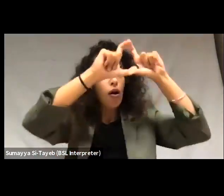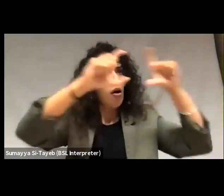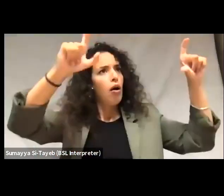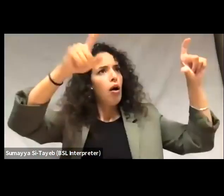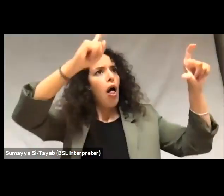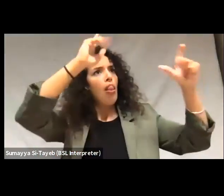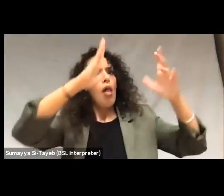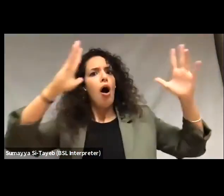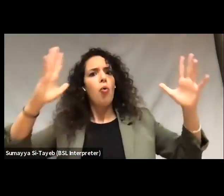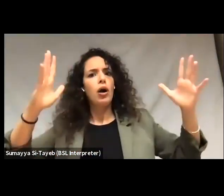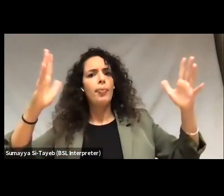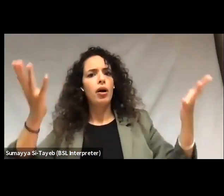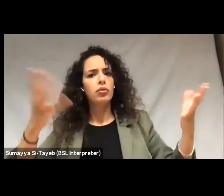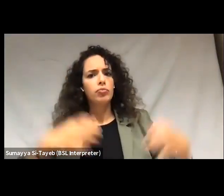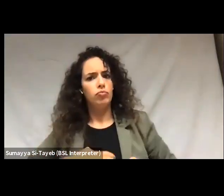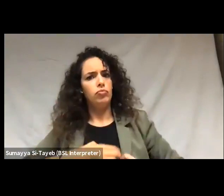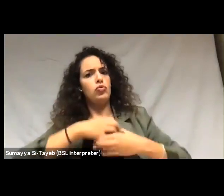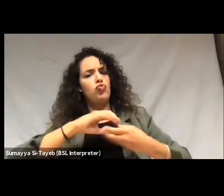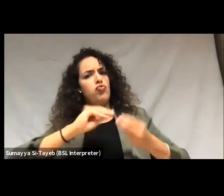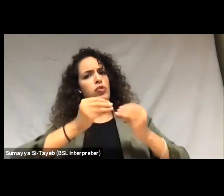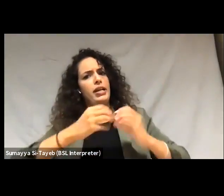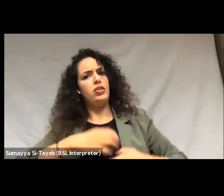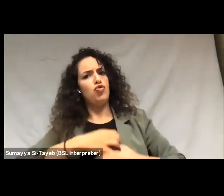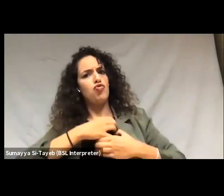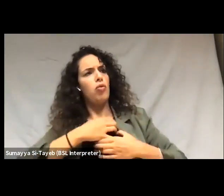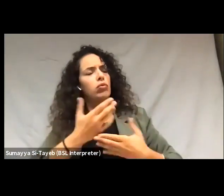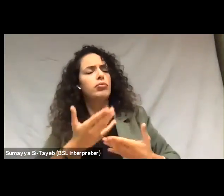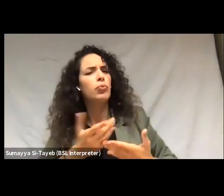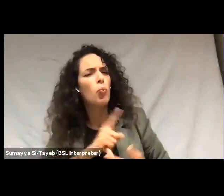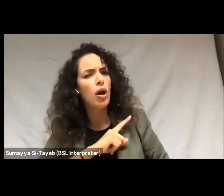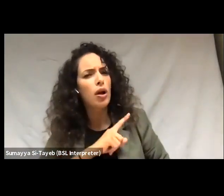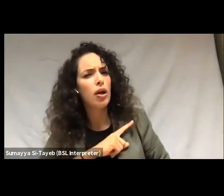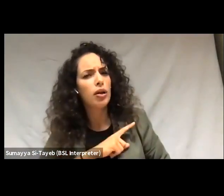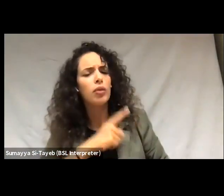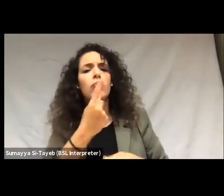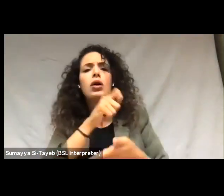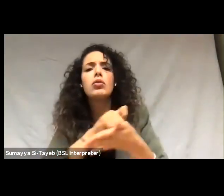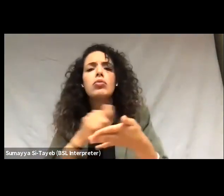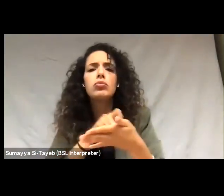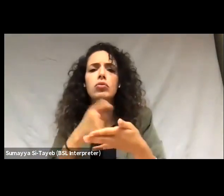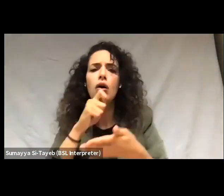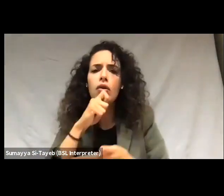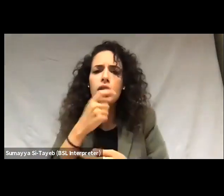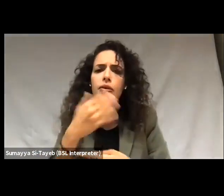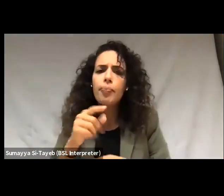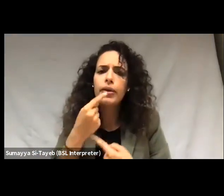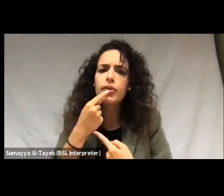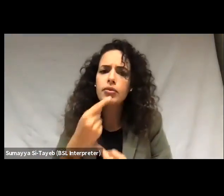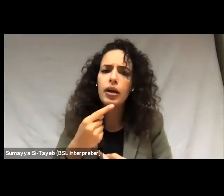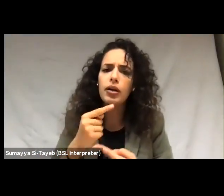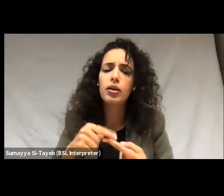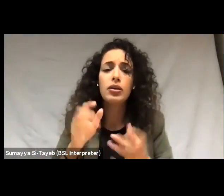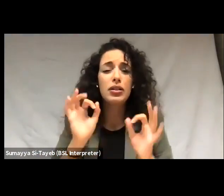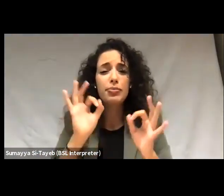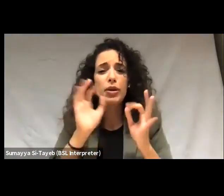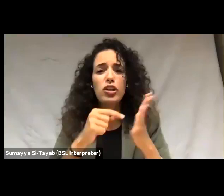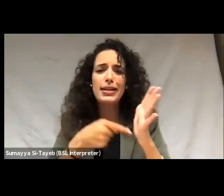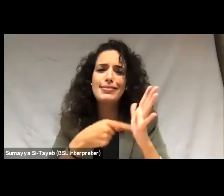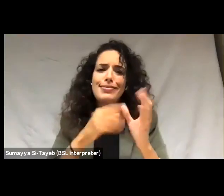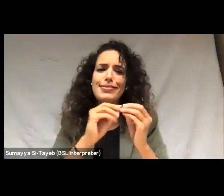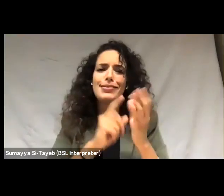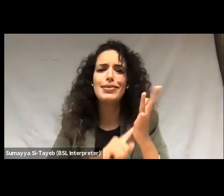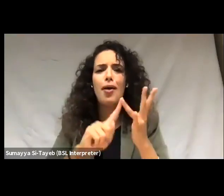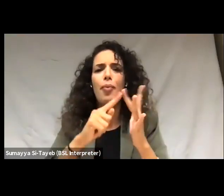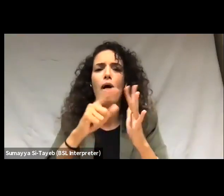I mean, one of the journalists there basically acknowledged that the media had effectively, or especially the tabloids, had effectively